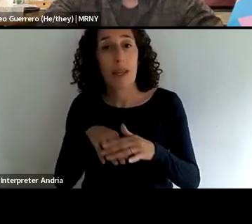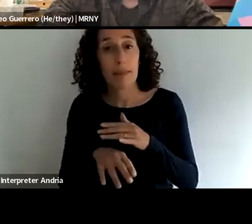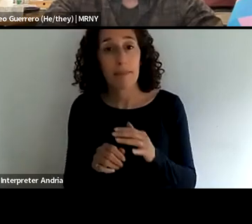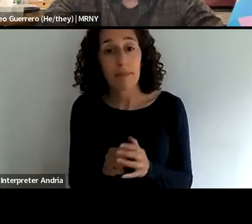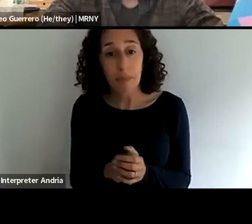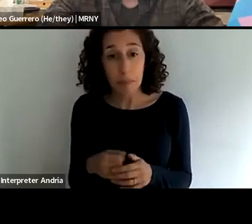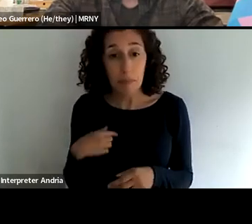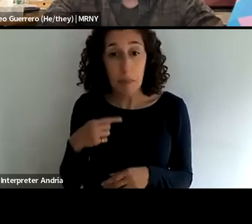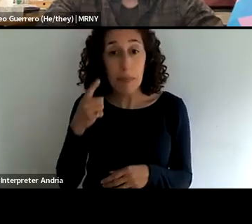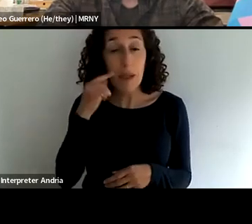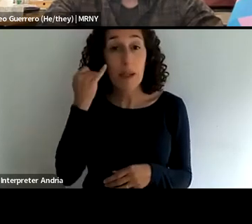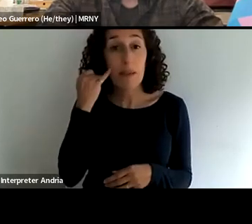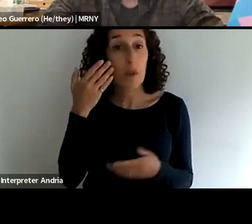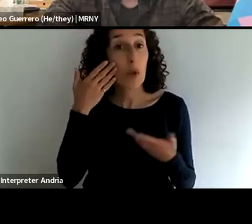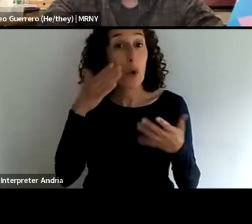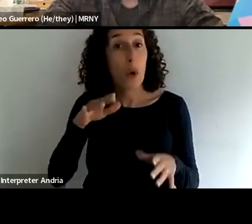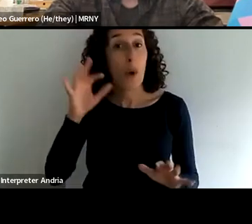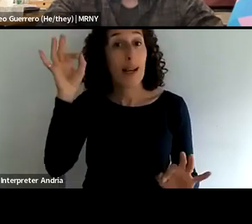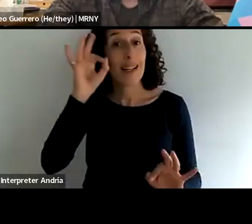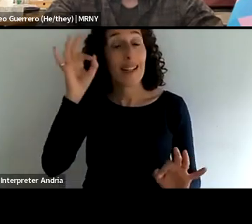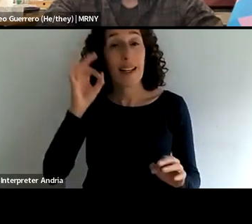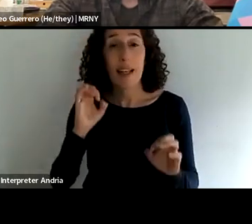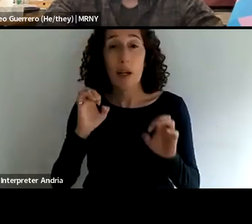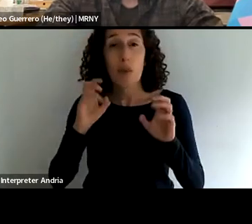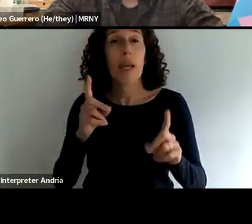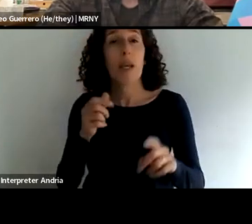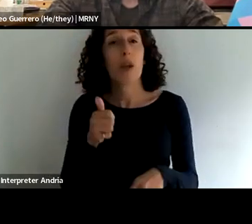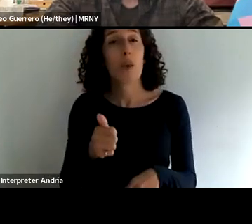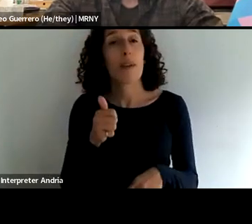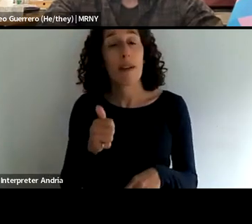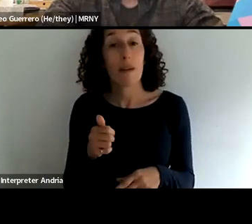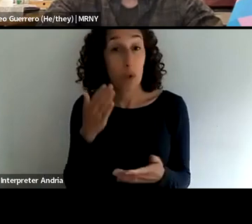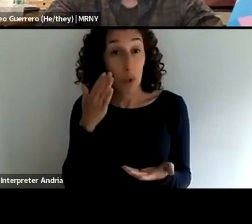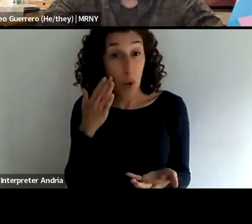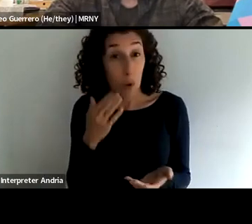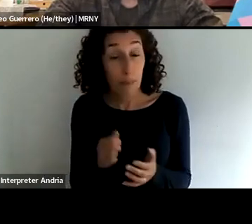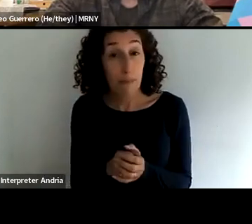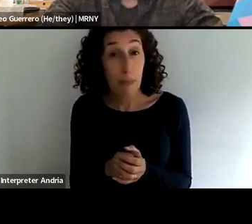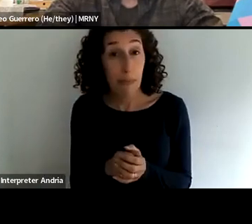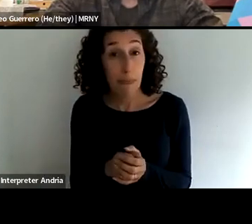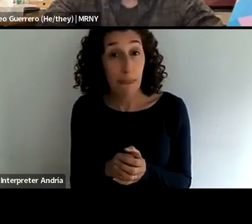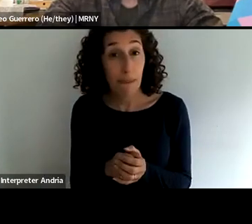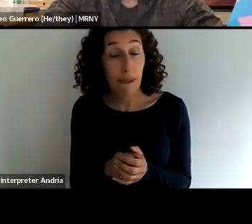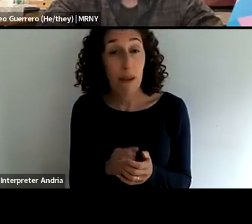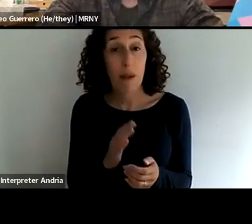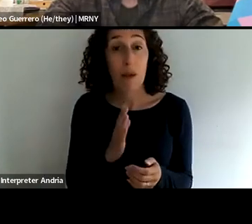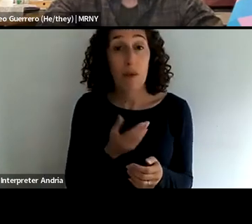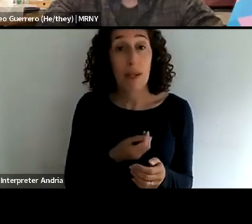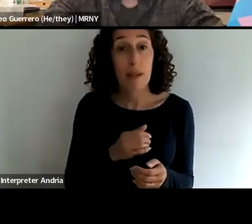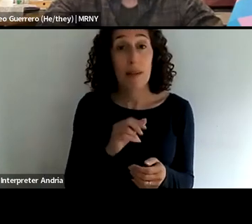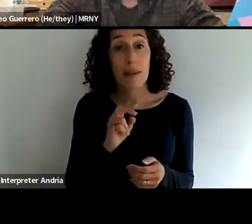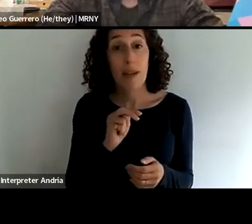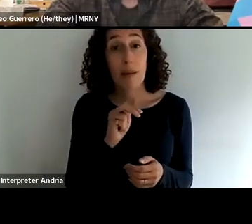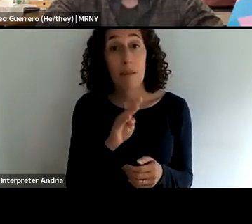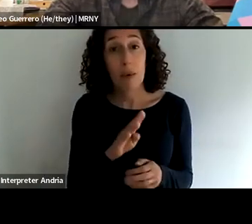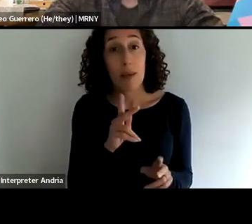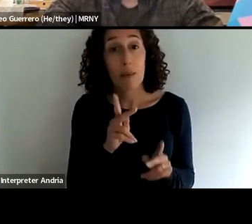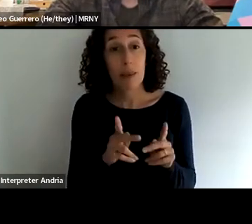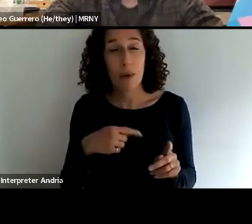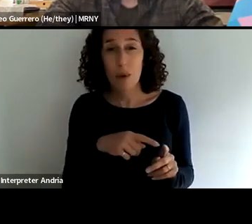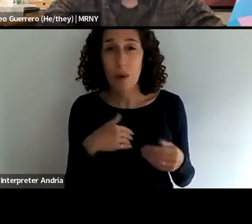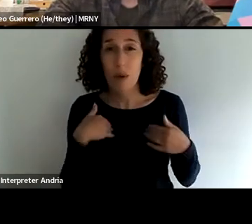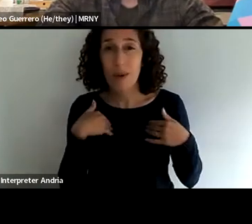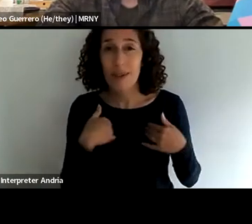if you don't know anything, educate yourself. Trans and non-binary folks, like, we're tired. We have to work hard,